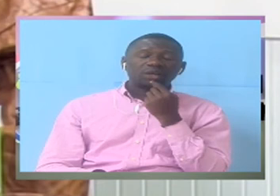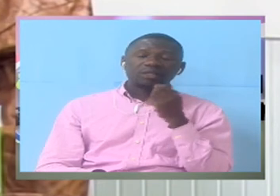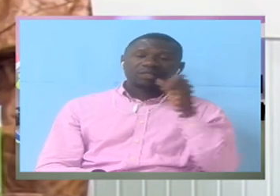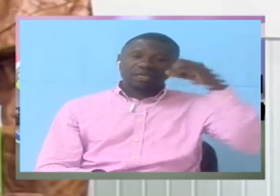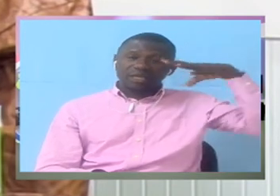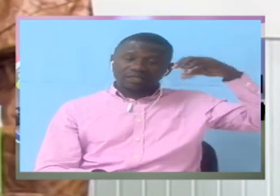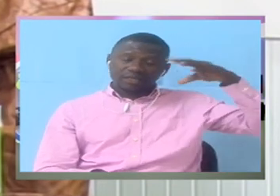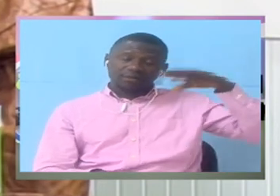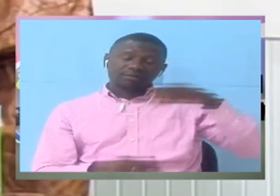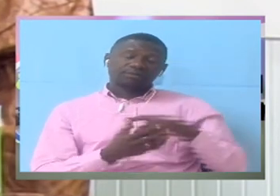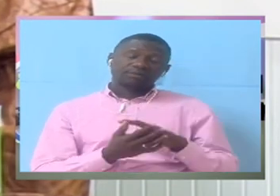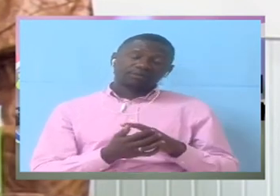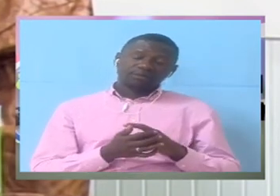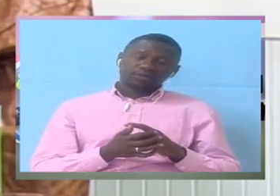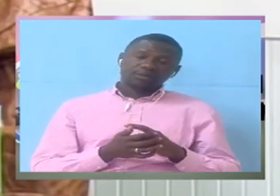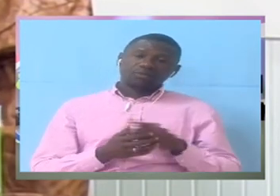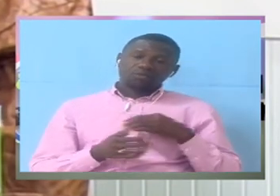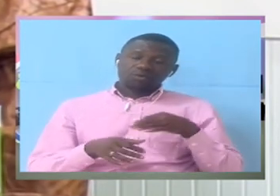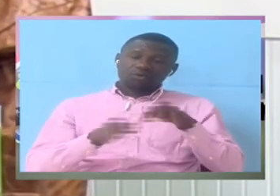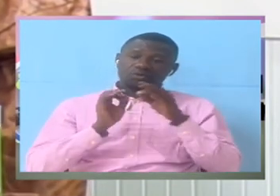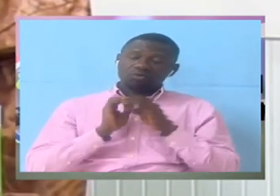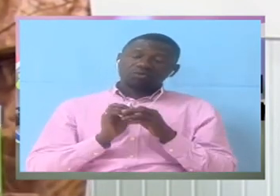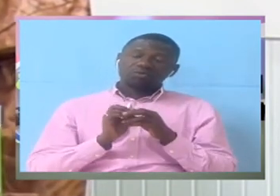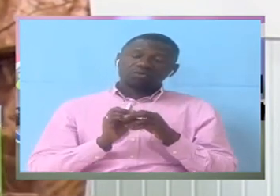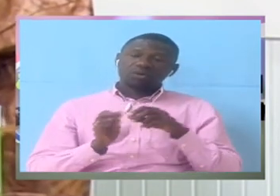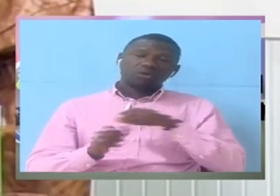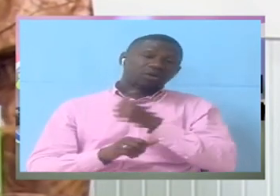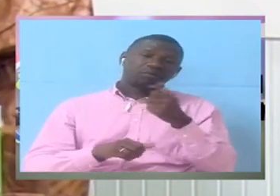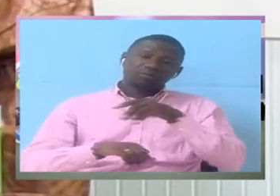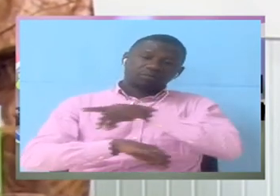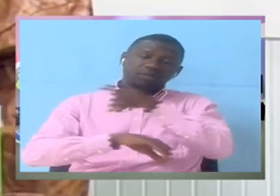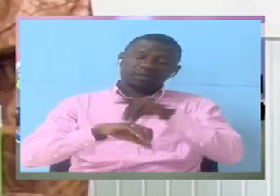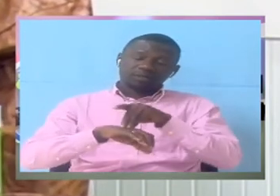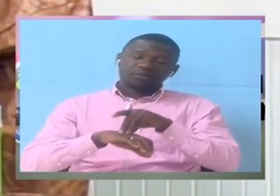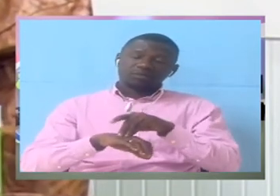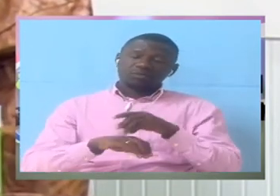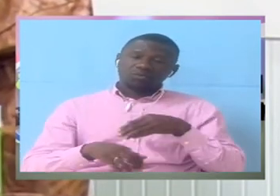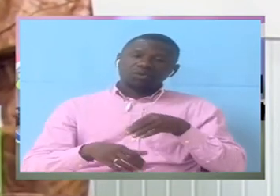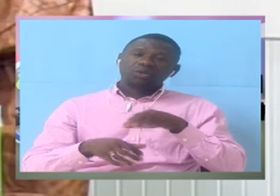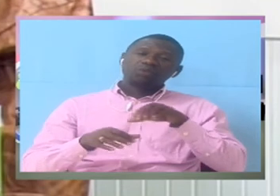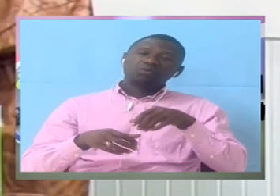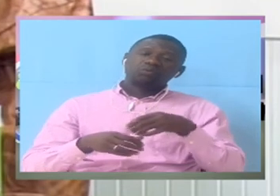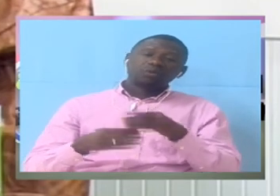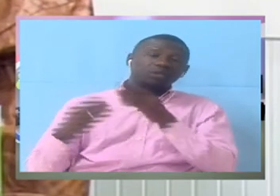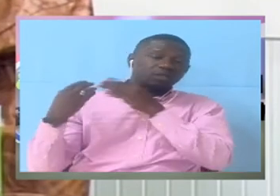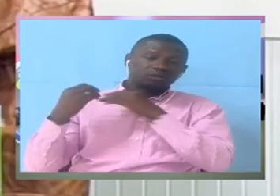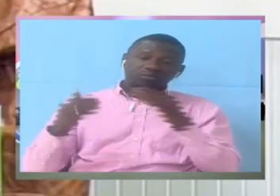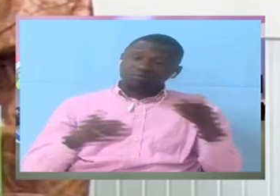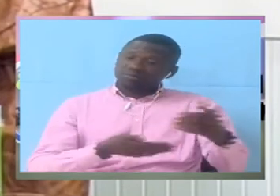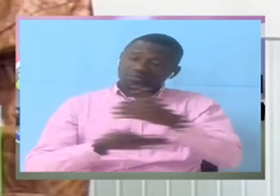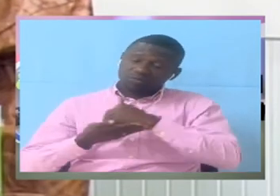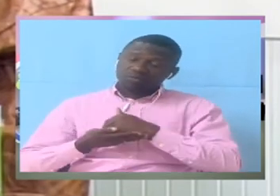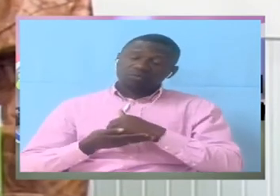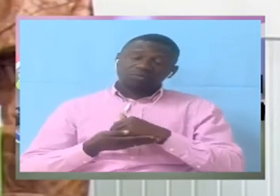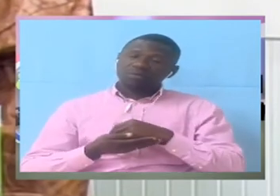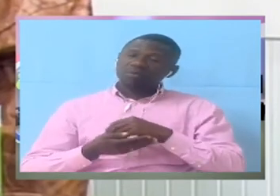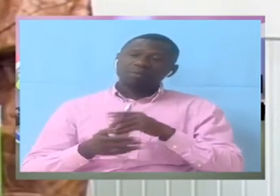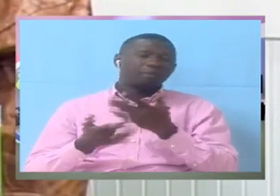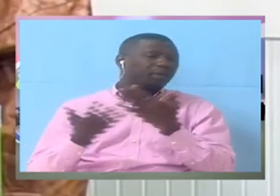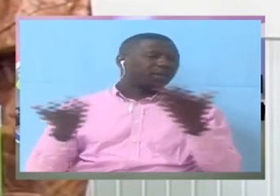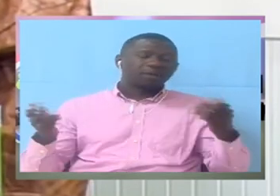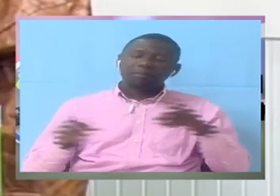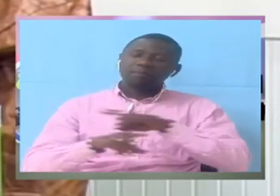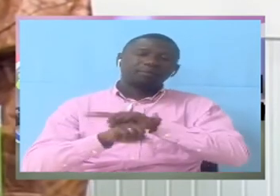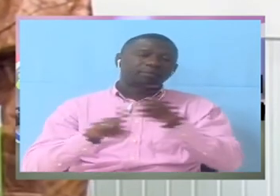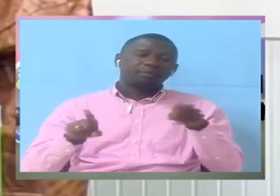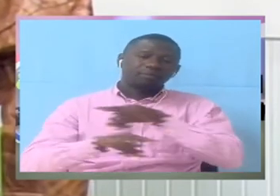Vannasville table. We took Vannasville from them. New Georgia table. We took New Georgia also from them. Jamal table. We